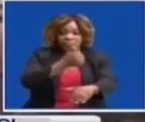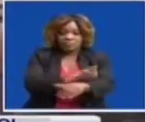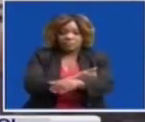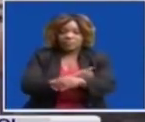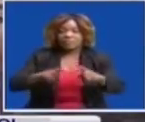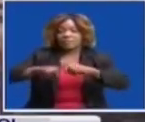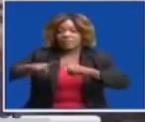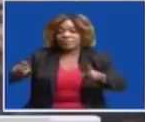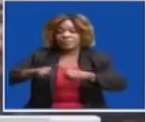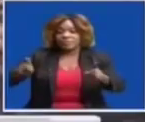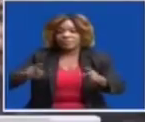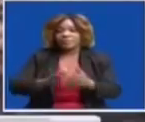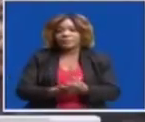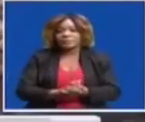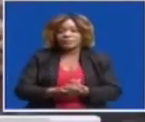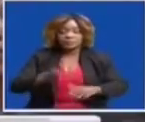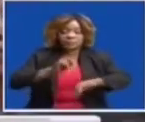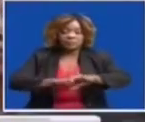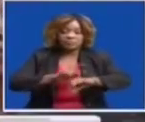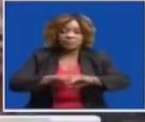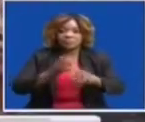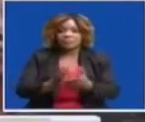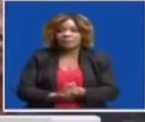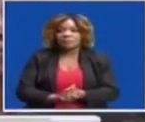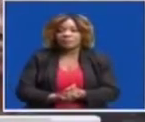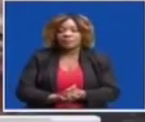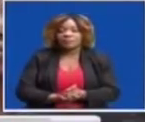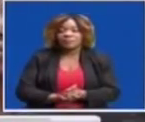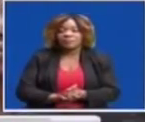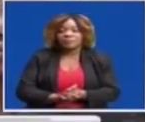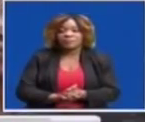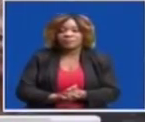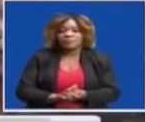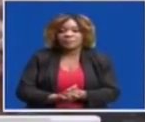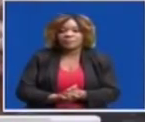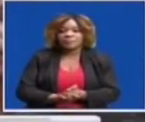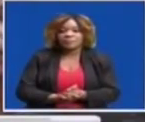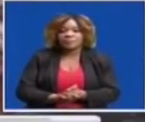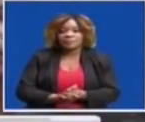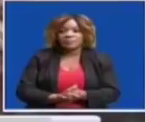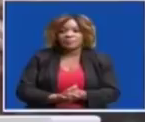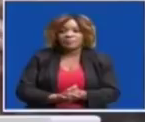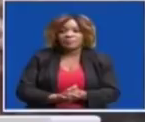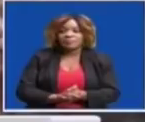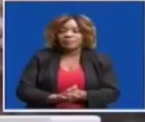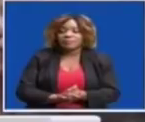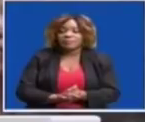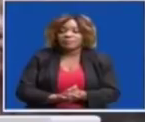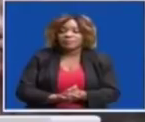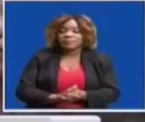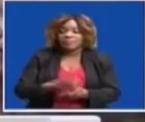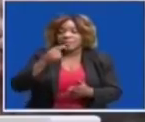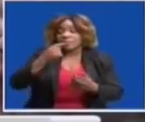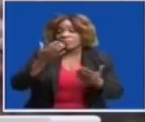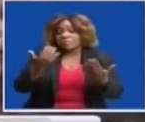Yes. Above all, we show our oneness as believers in Jesus Christ, that